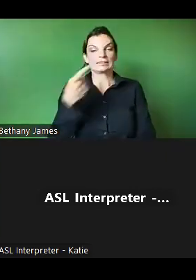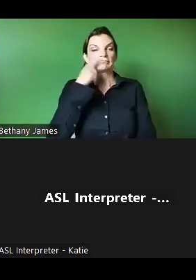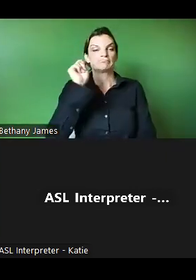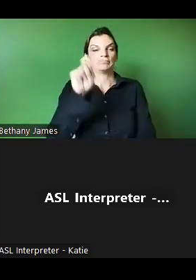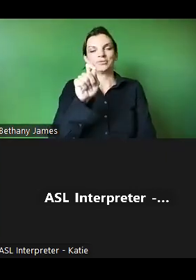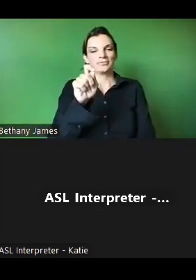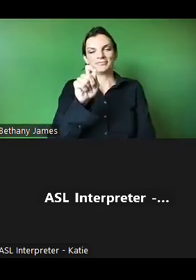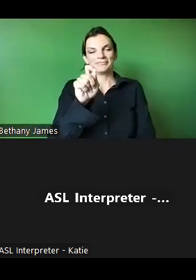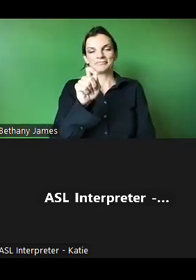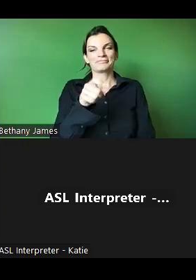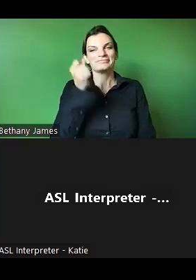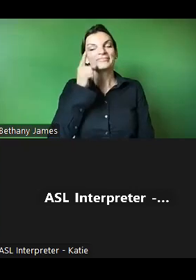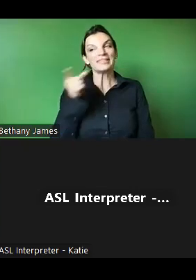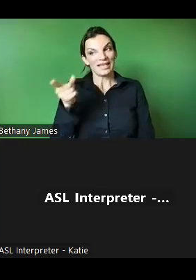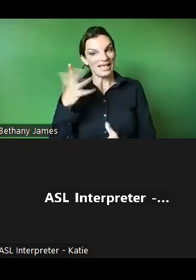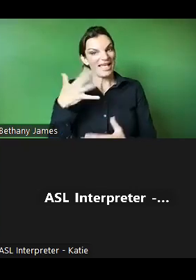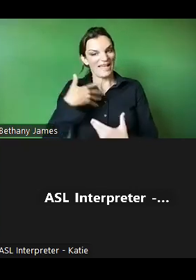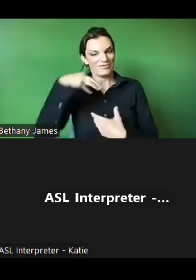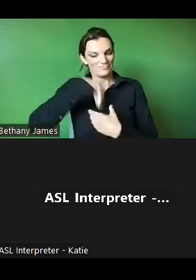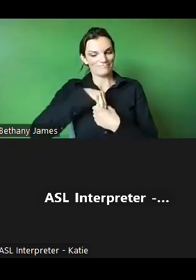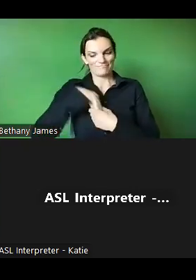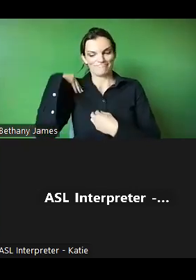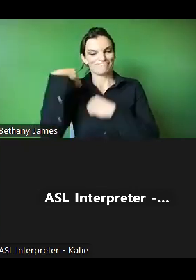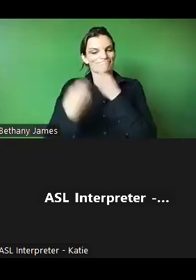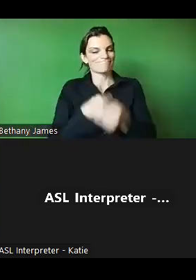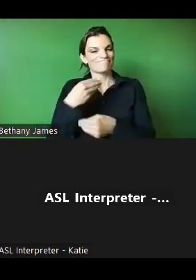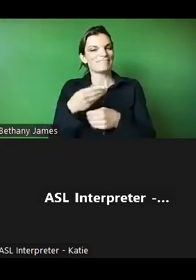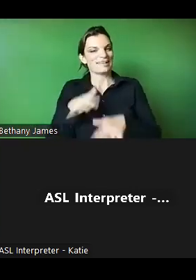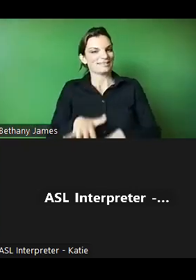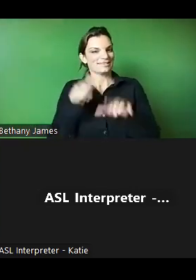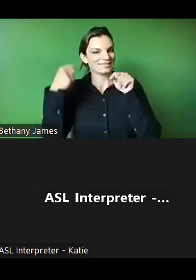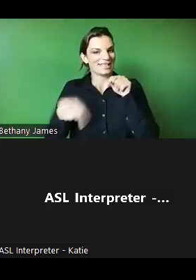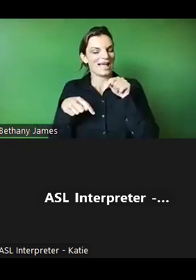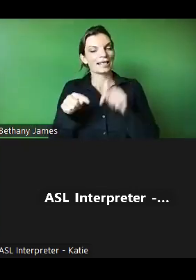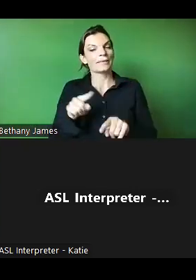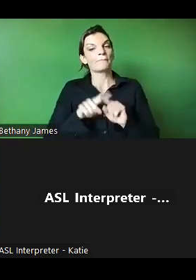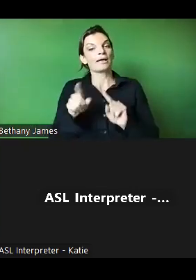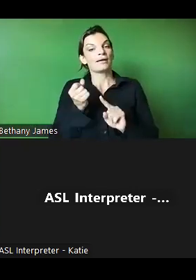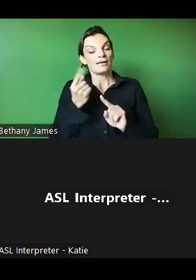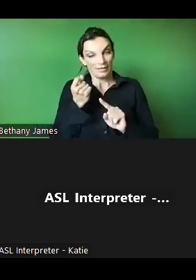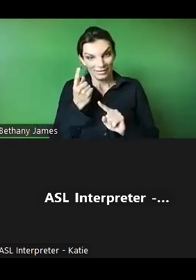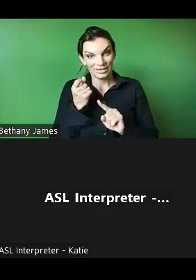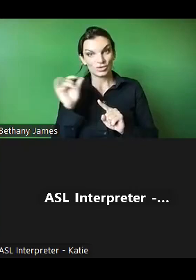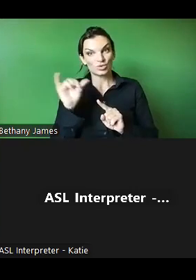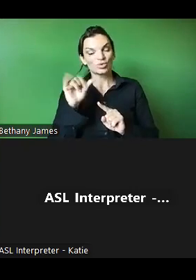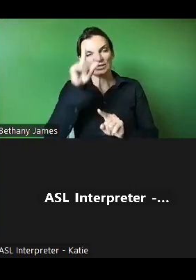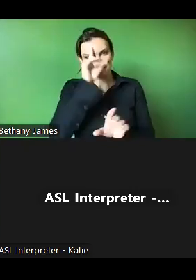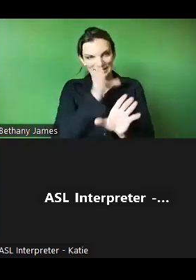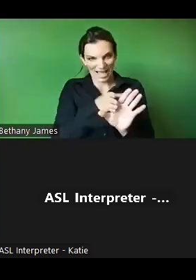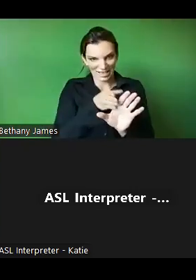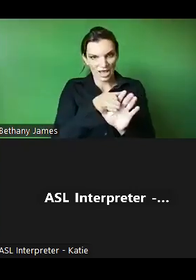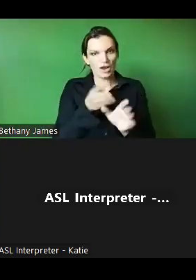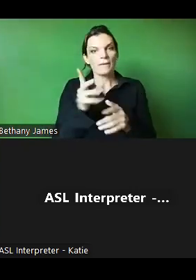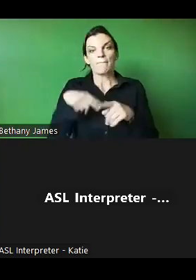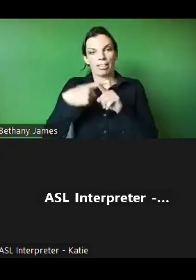has a biological predisposition to anxiety, but then also has a psychological overlay